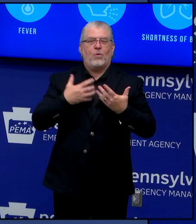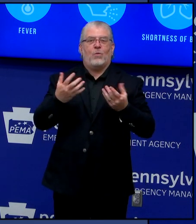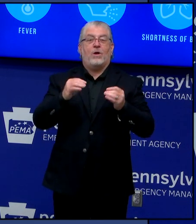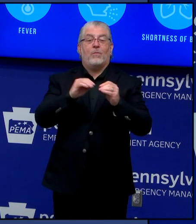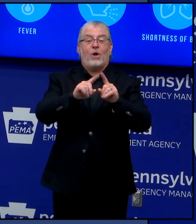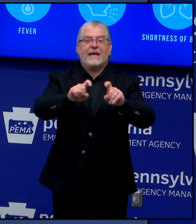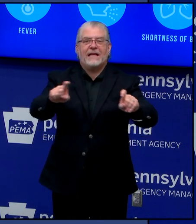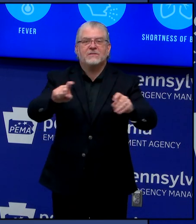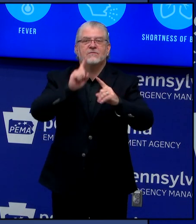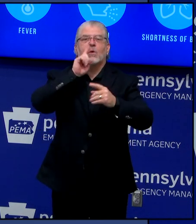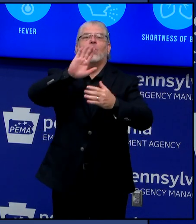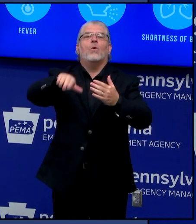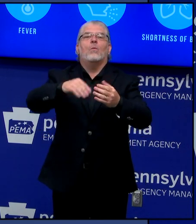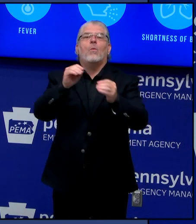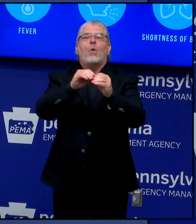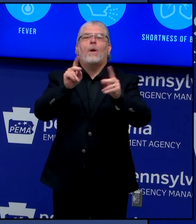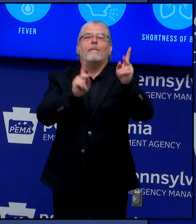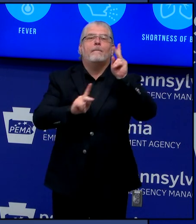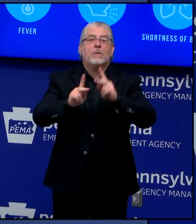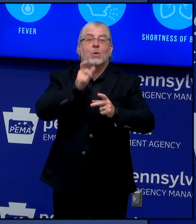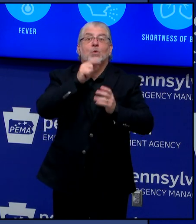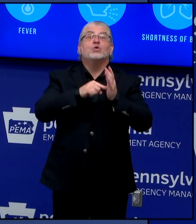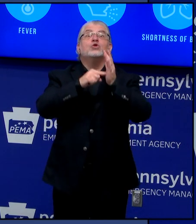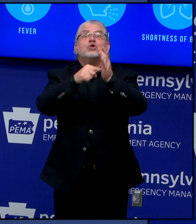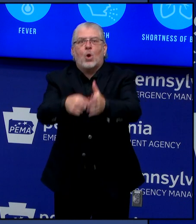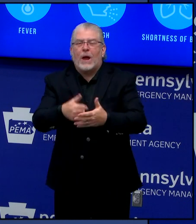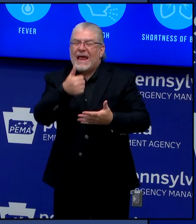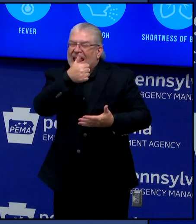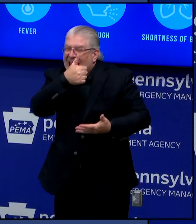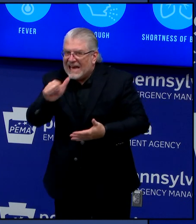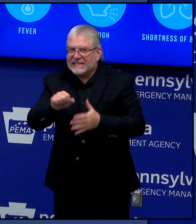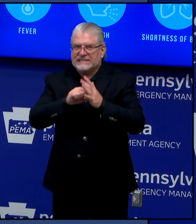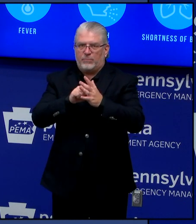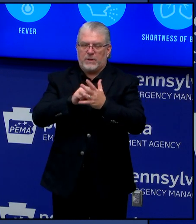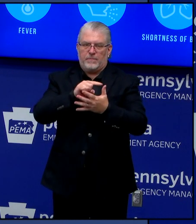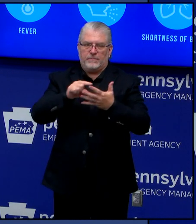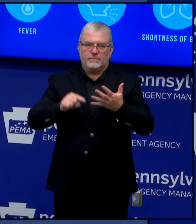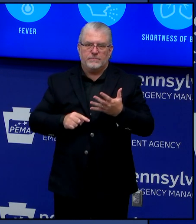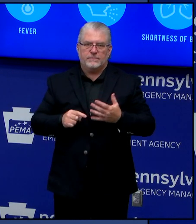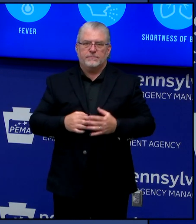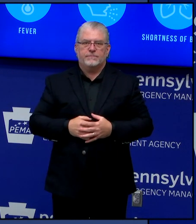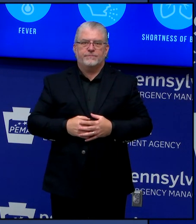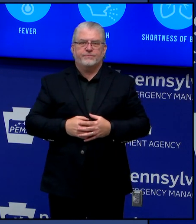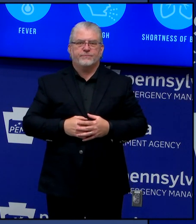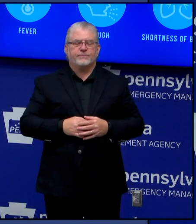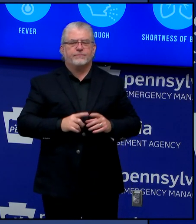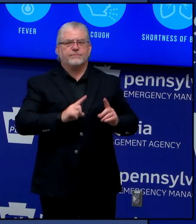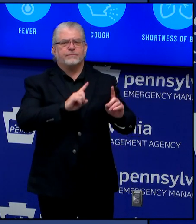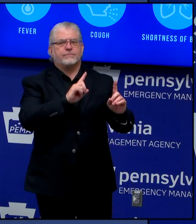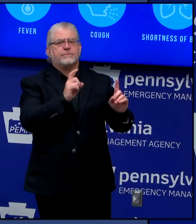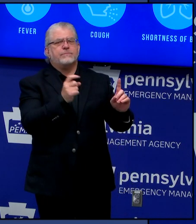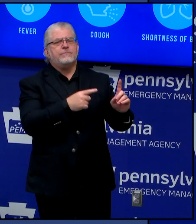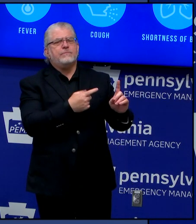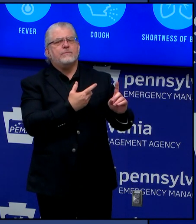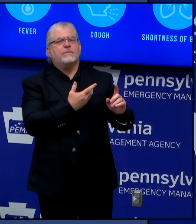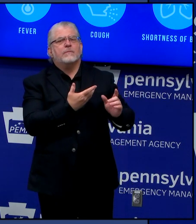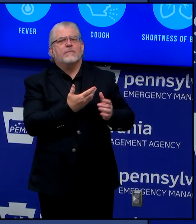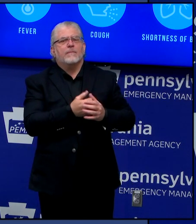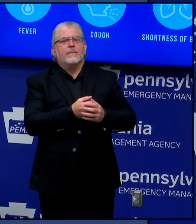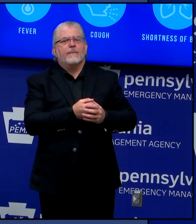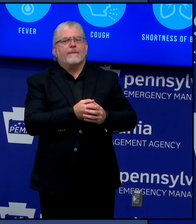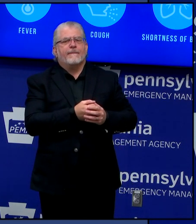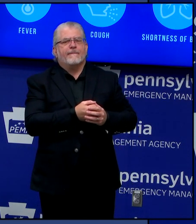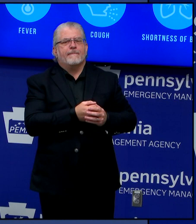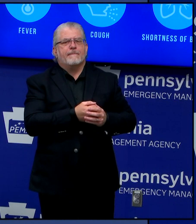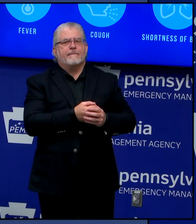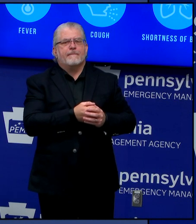COVID-19. From WHYY, how long has the Pennsylvania Department of Health been using the MITRE-SARA Alert Contact Monitoring application,